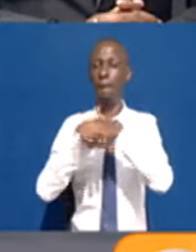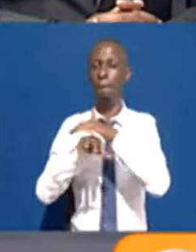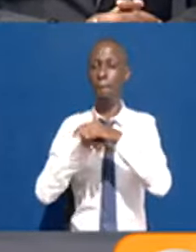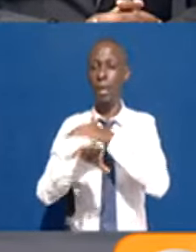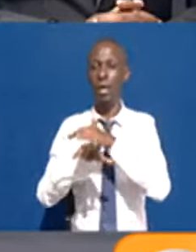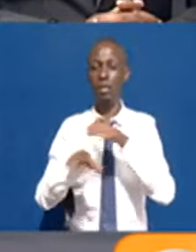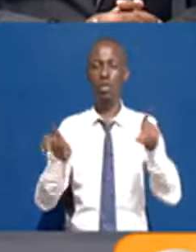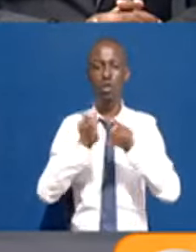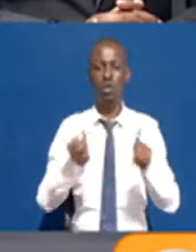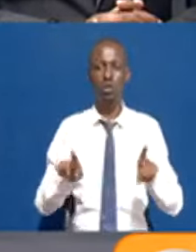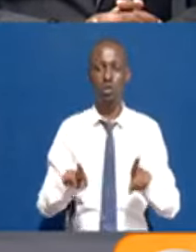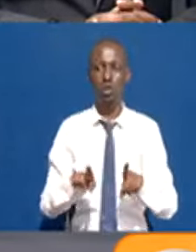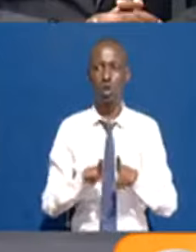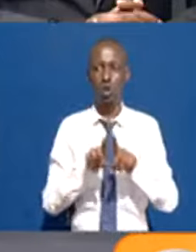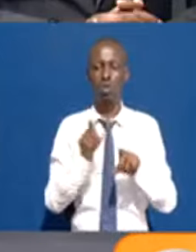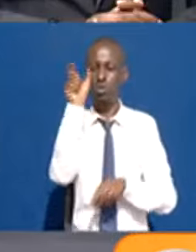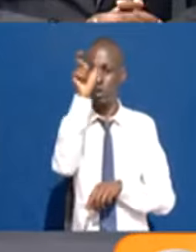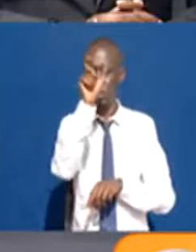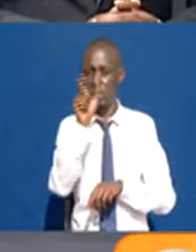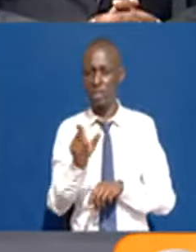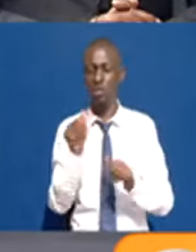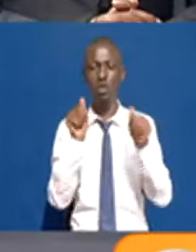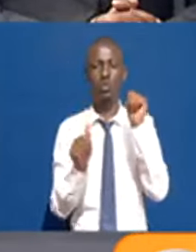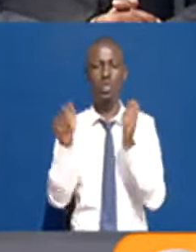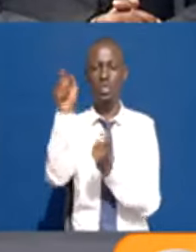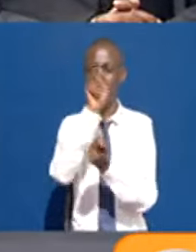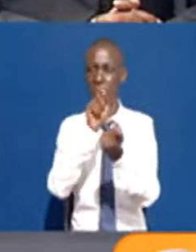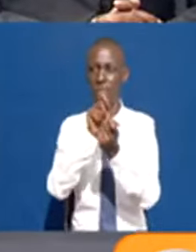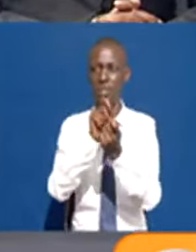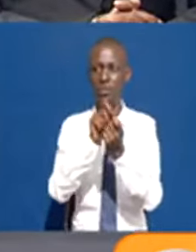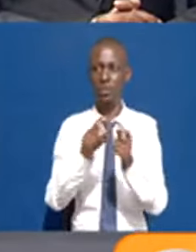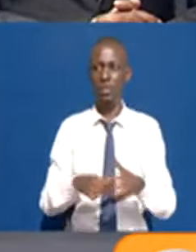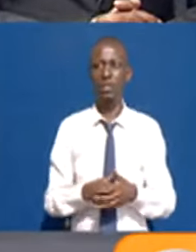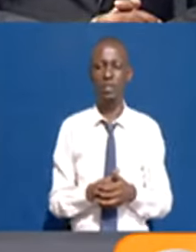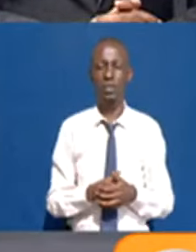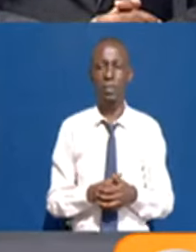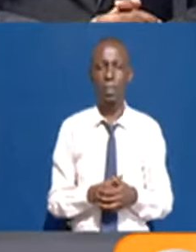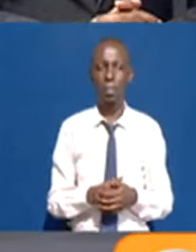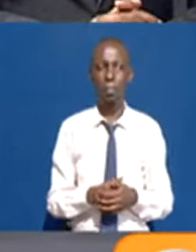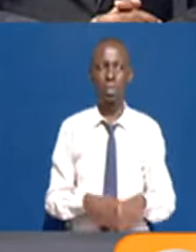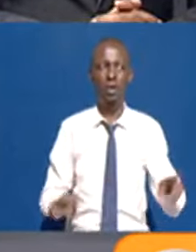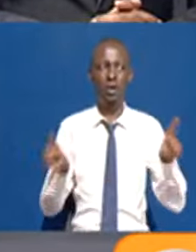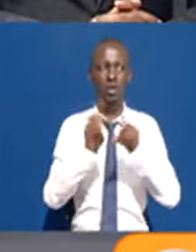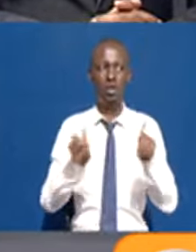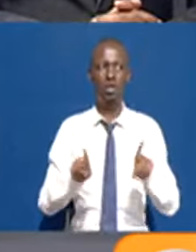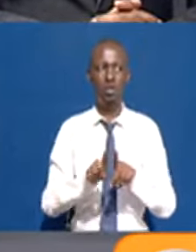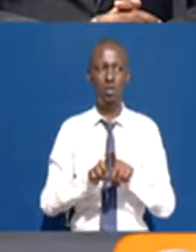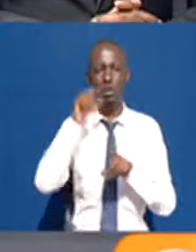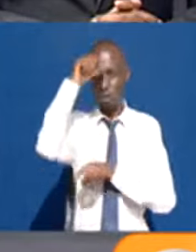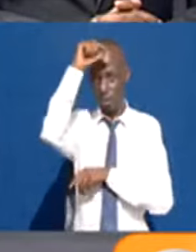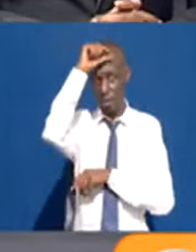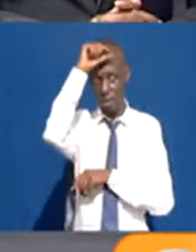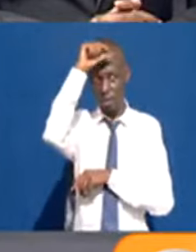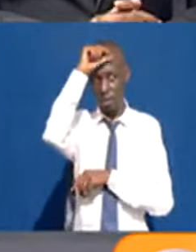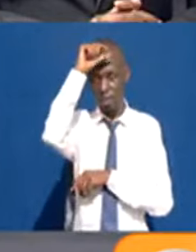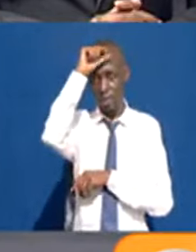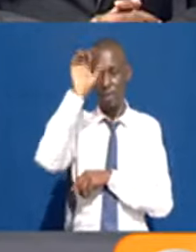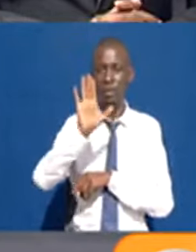for which specific regions. And now, another illustration of government speaking at cross